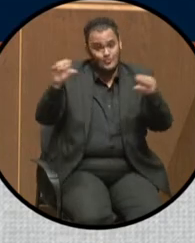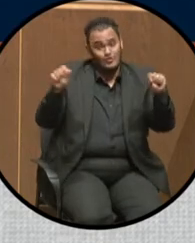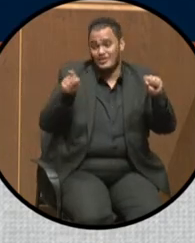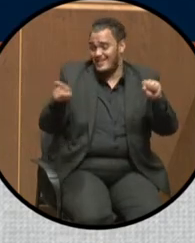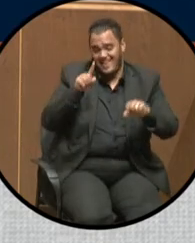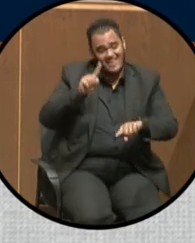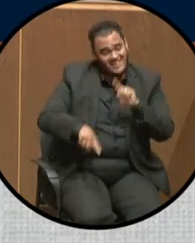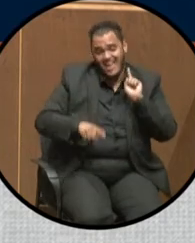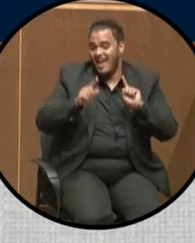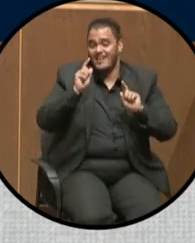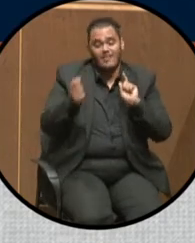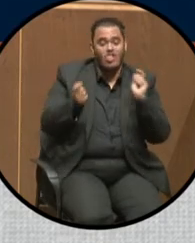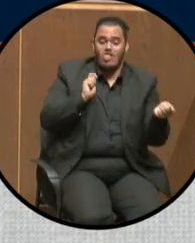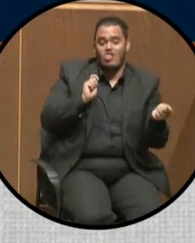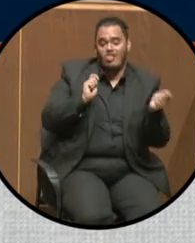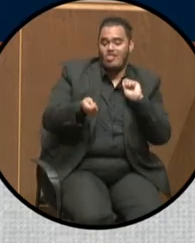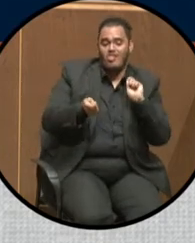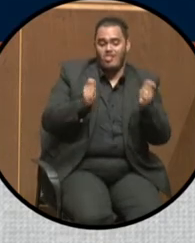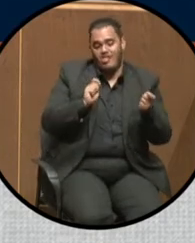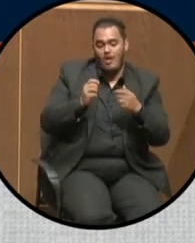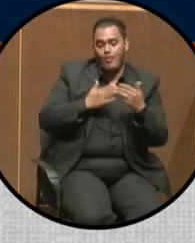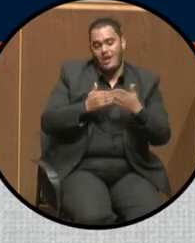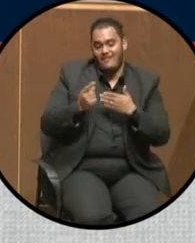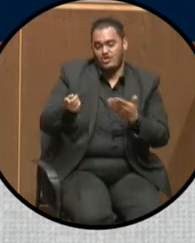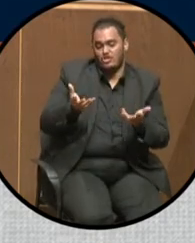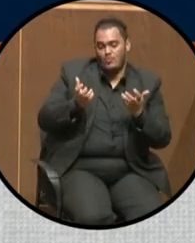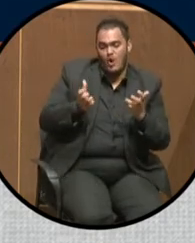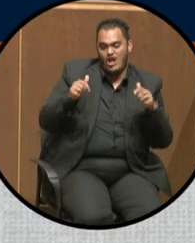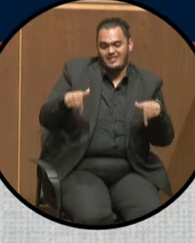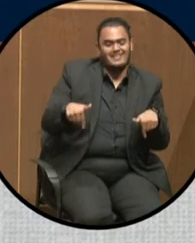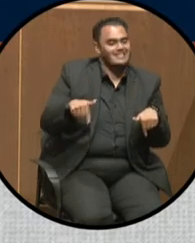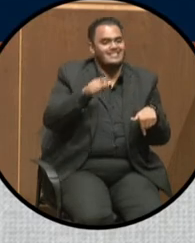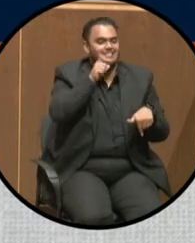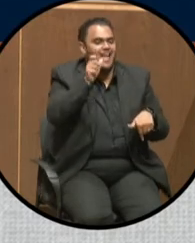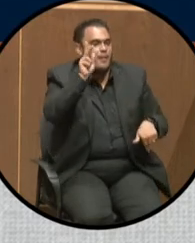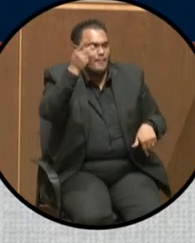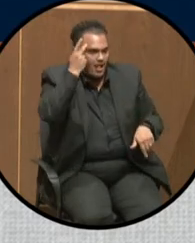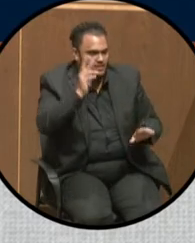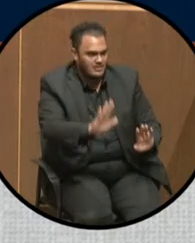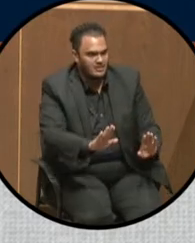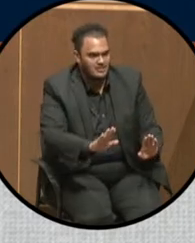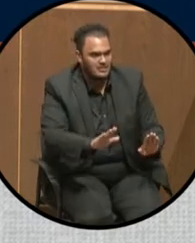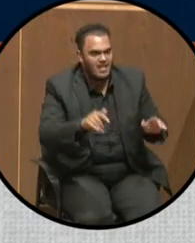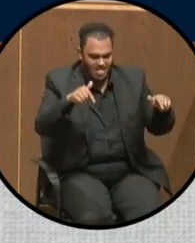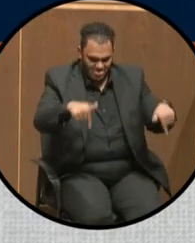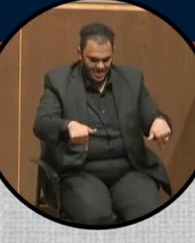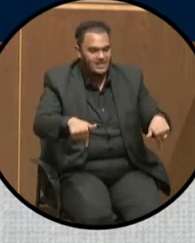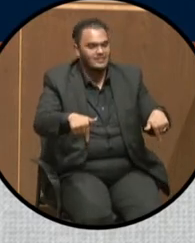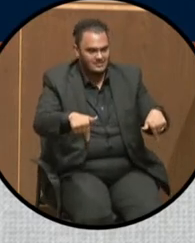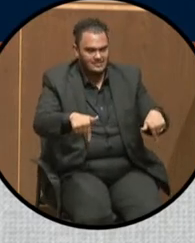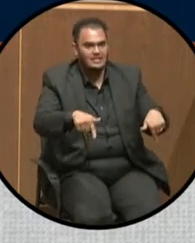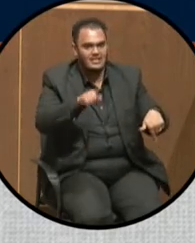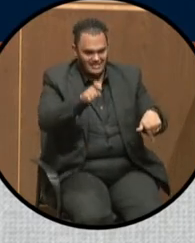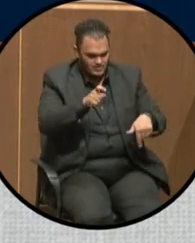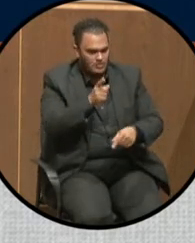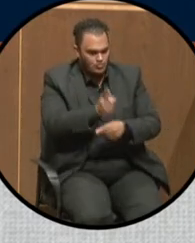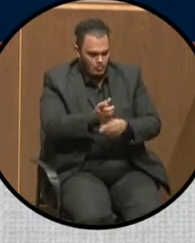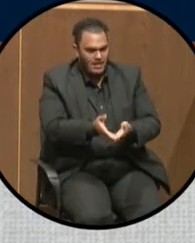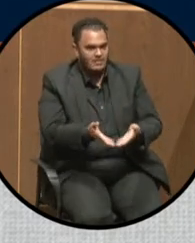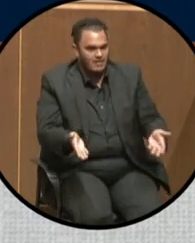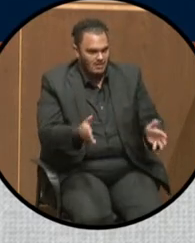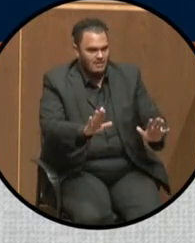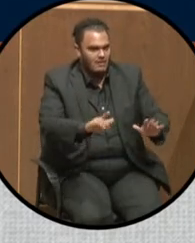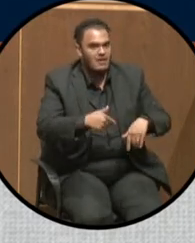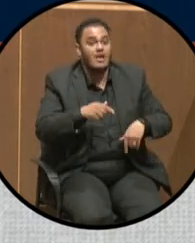she wants this policy. This is not politics. This needs to be the right thing. I think that part B, definitely we need